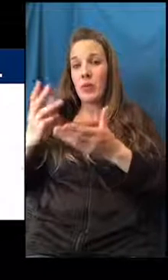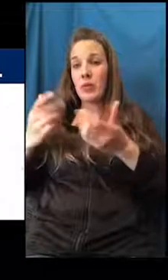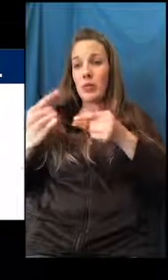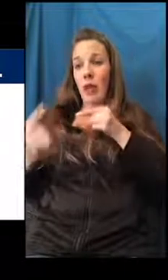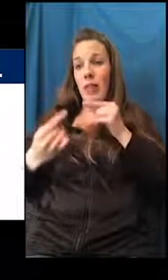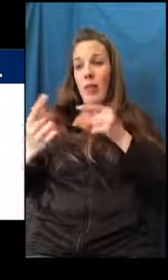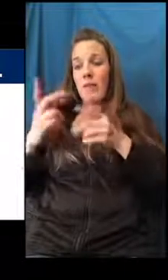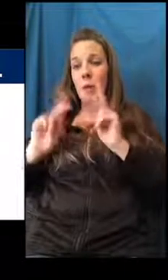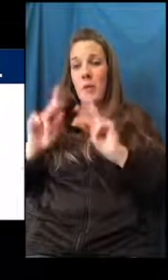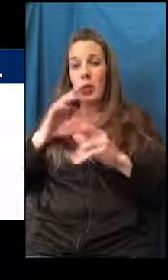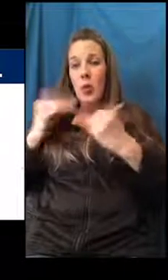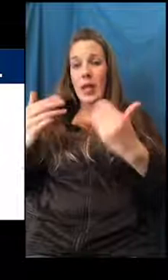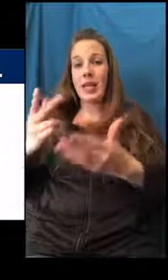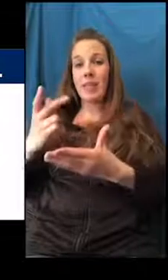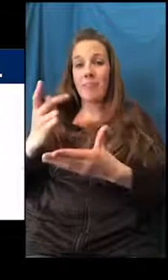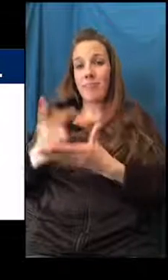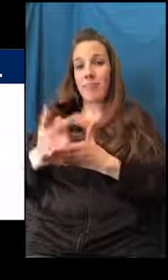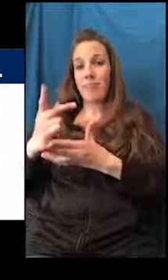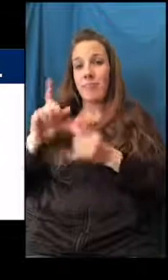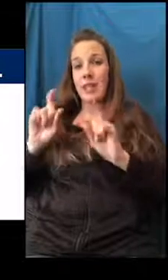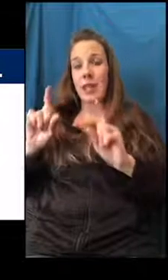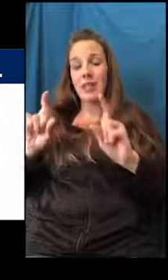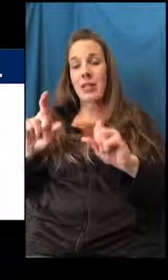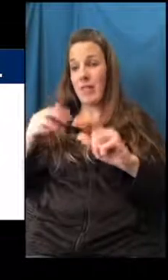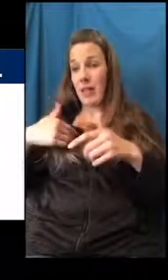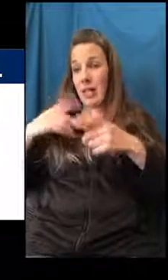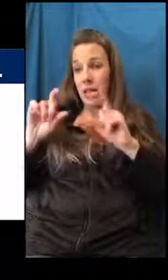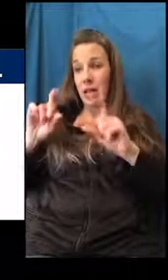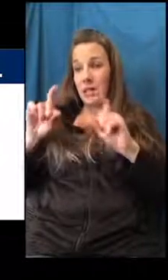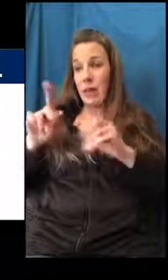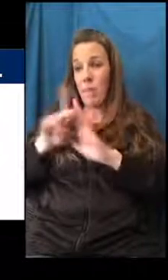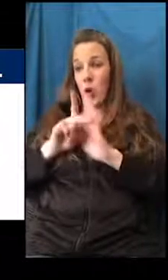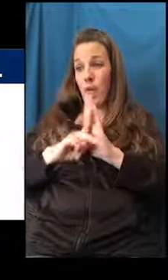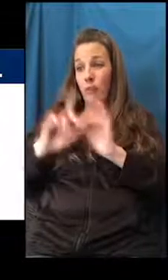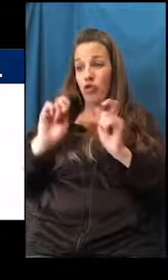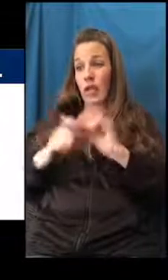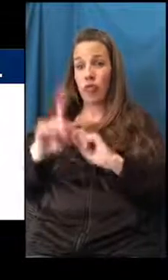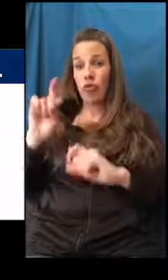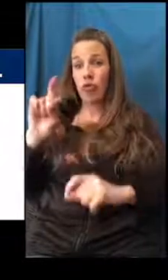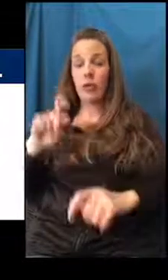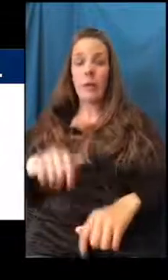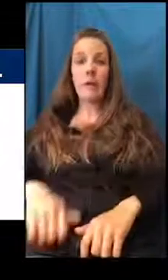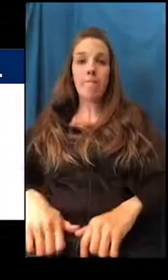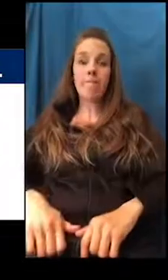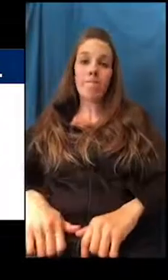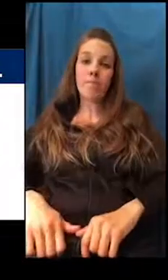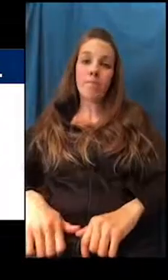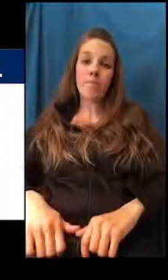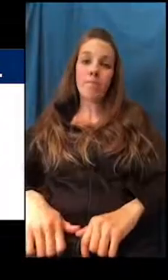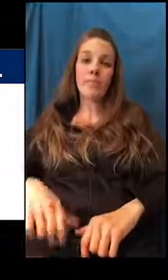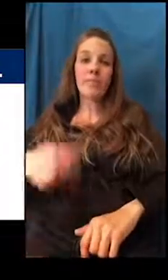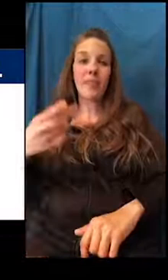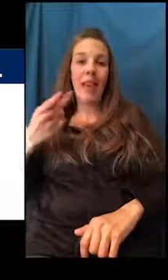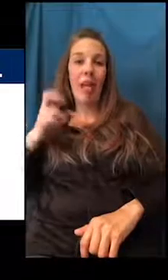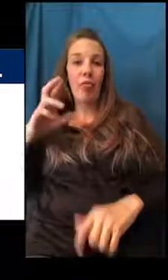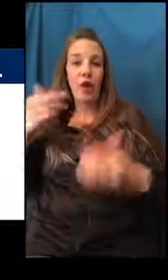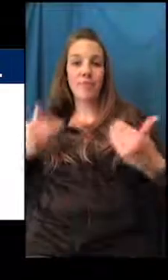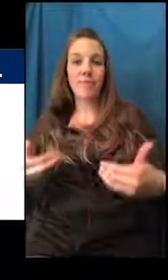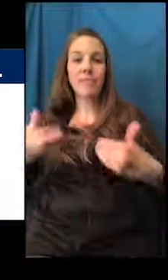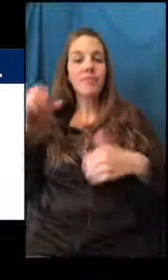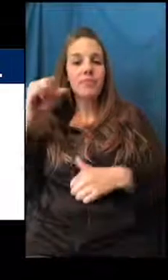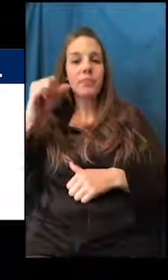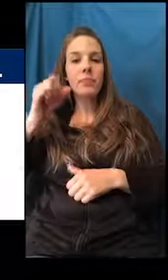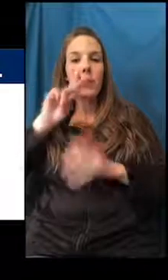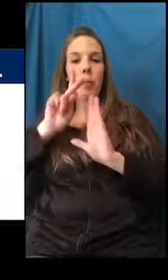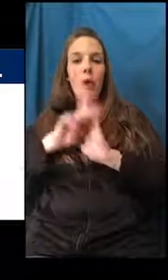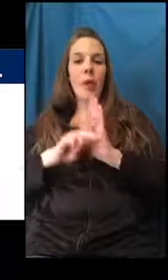So have our testing protocols changed? So this is Heather, and yes, those protocols